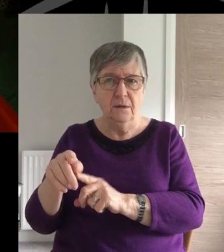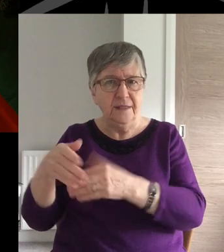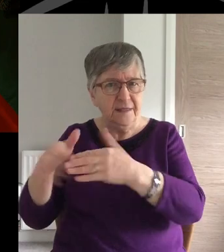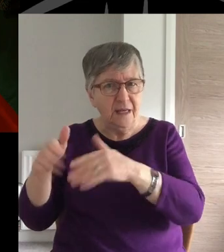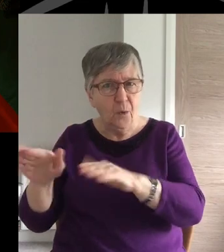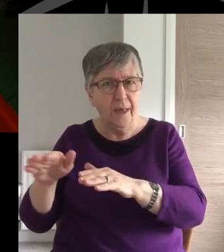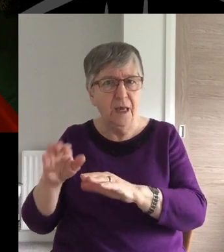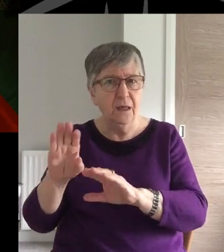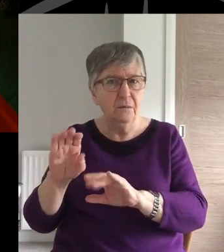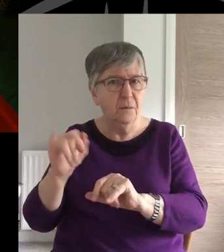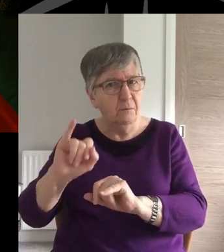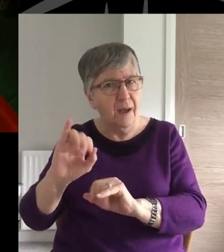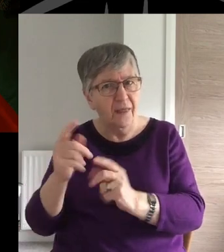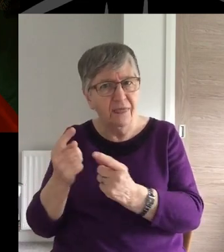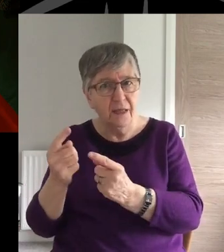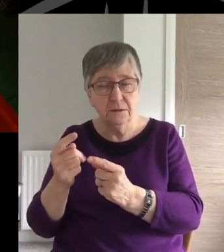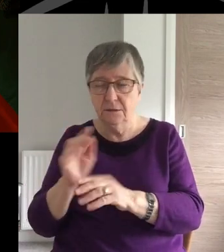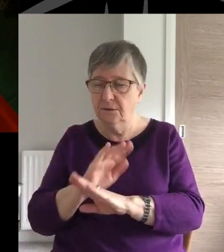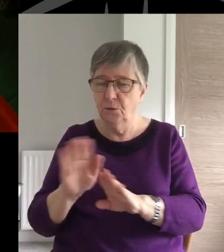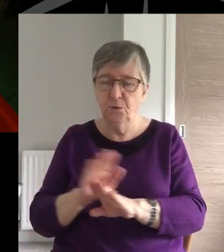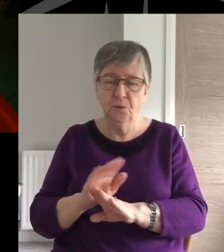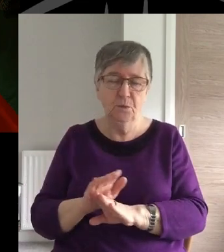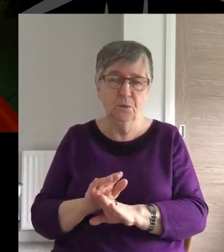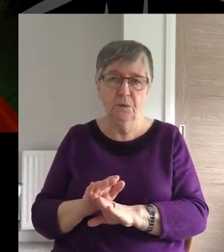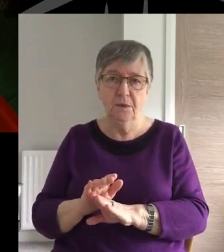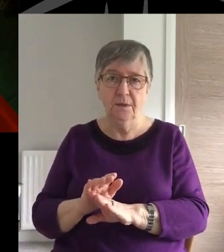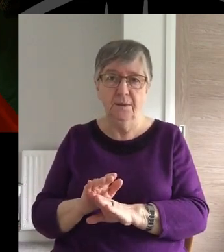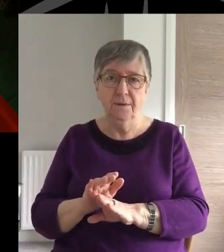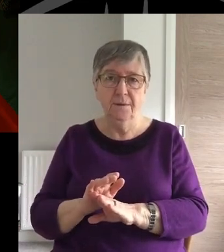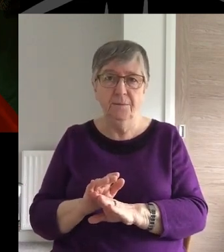off some rubbish that doesn't need to be there.